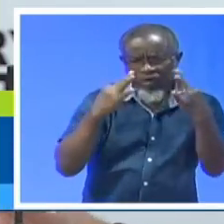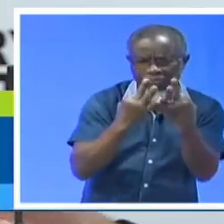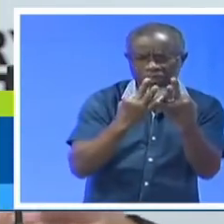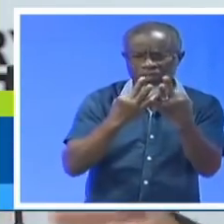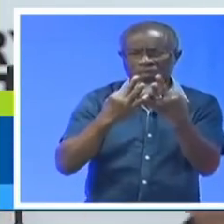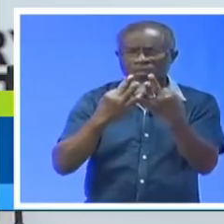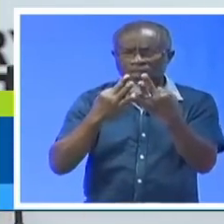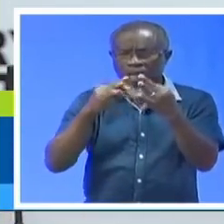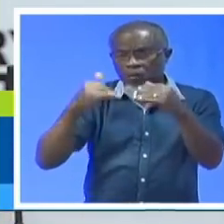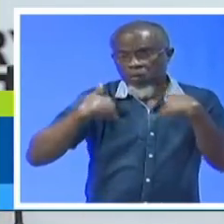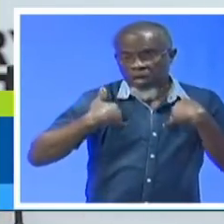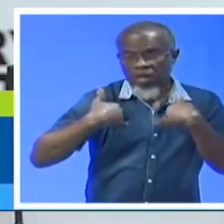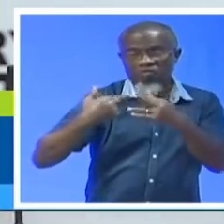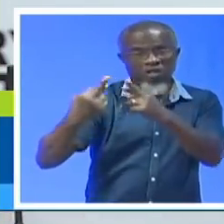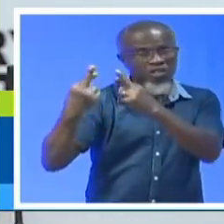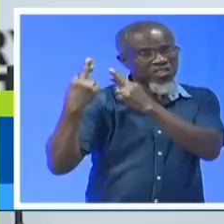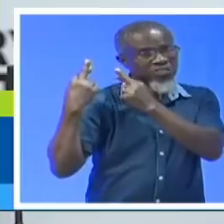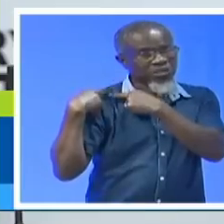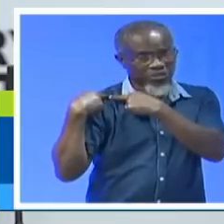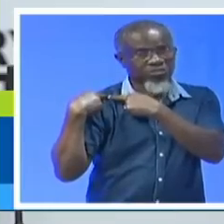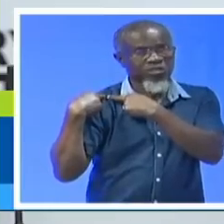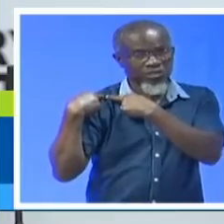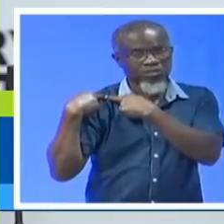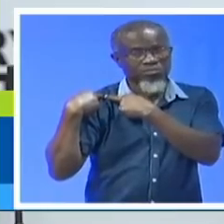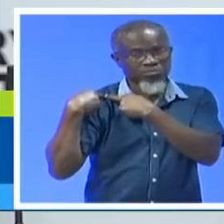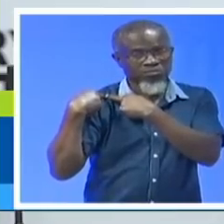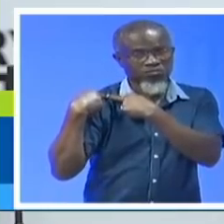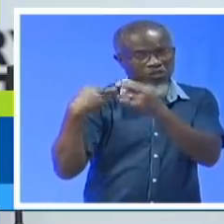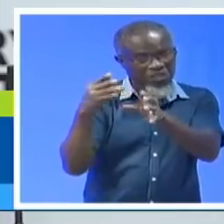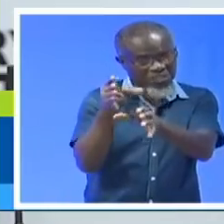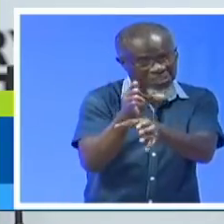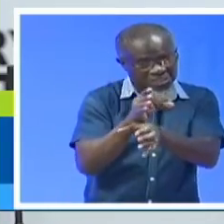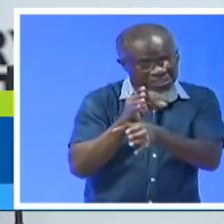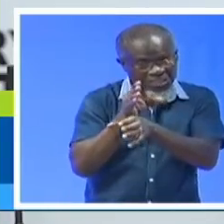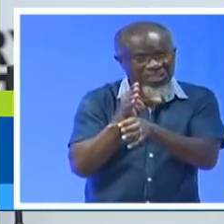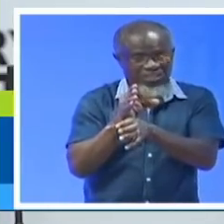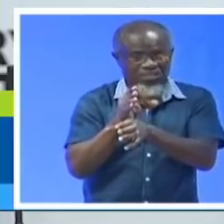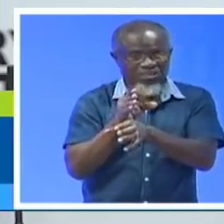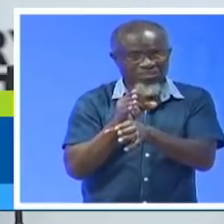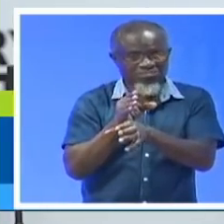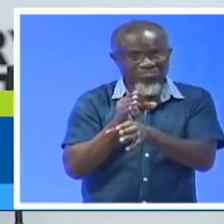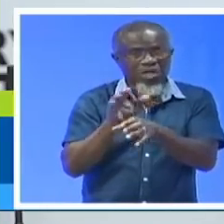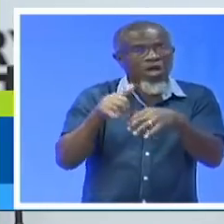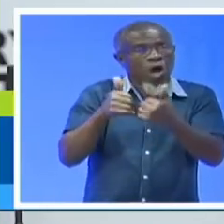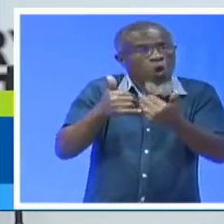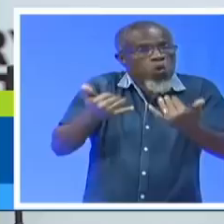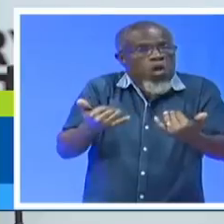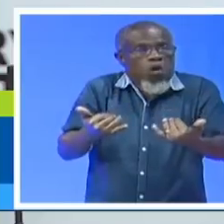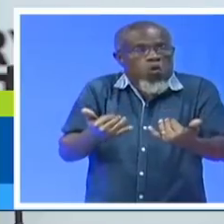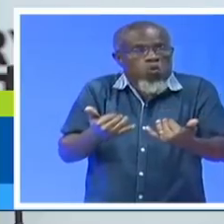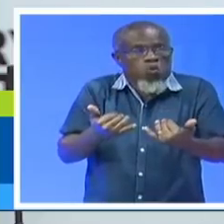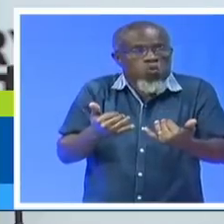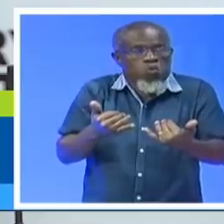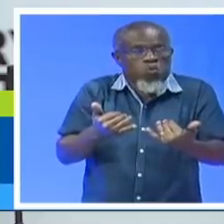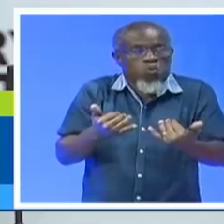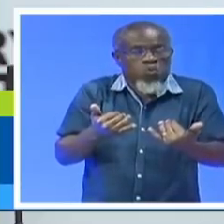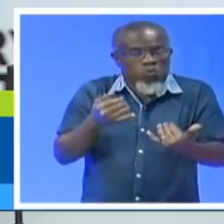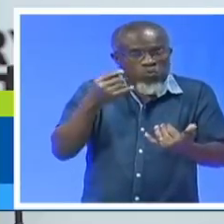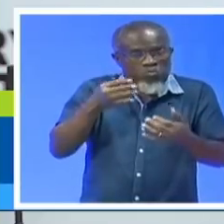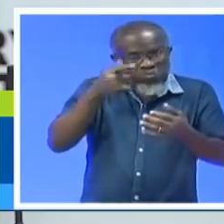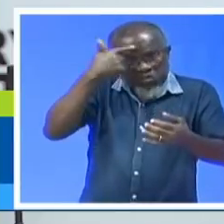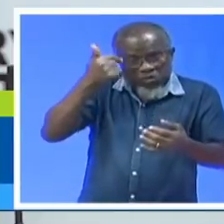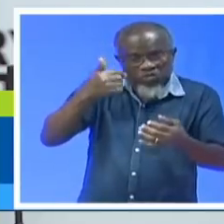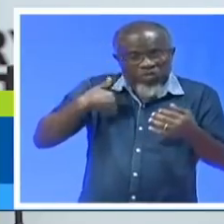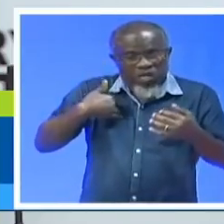others. And that duty of care now extends to how do we deal with the virus. So if you don't want to